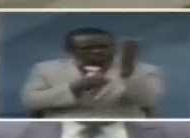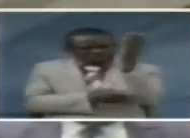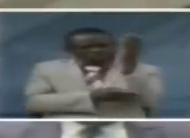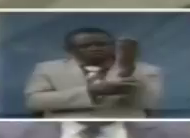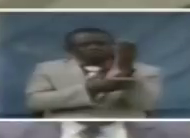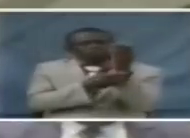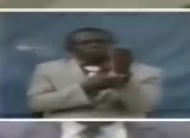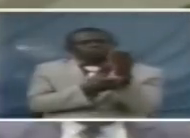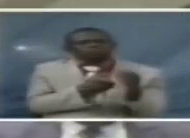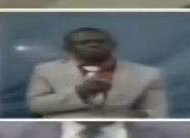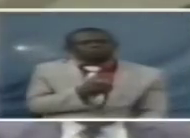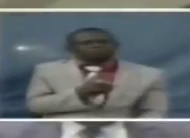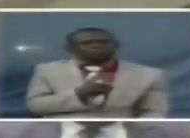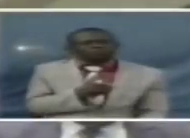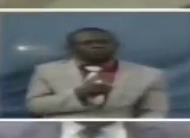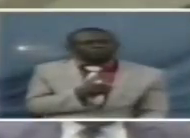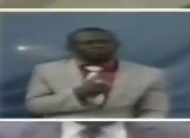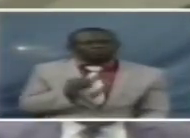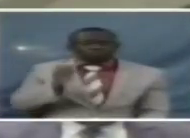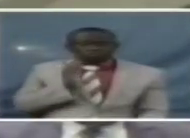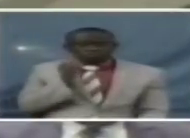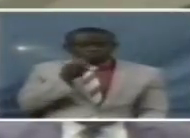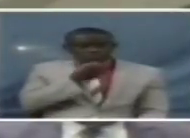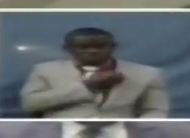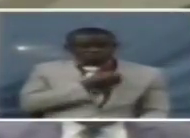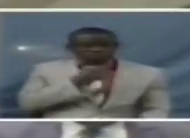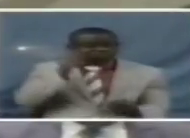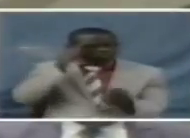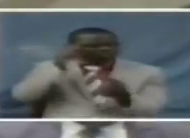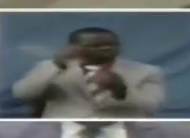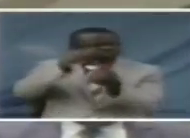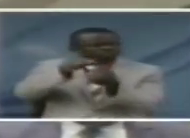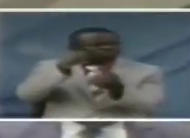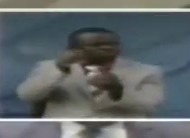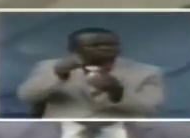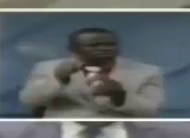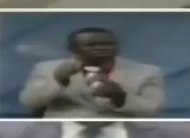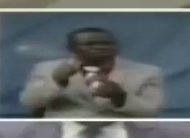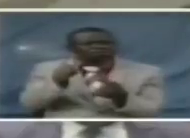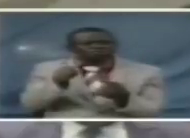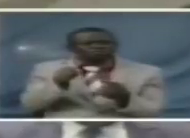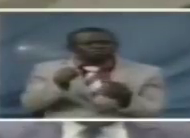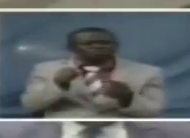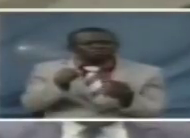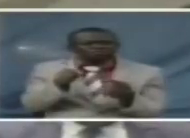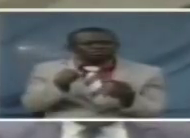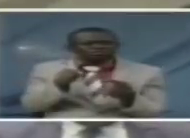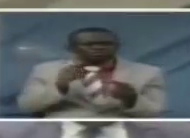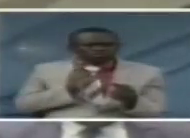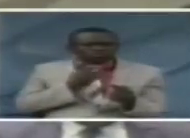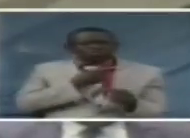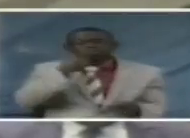generate growth and enable us to repay. We must ground our